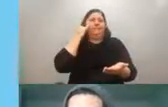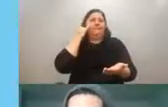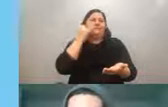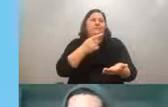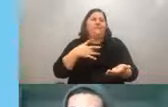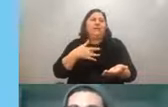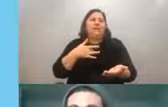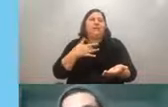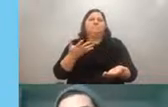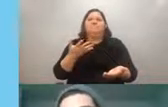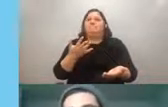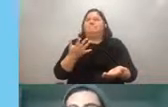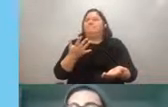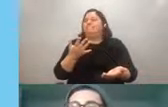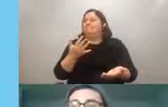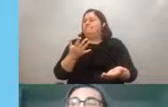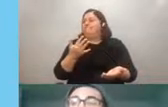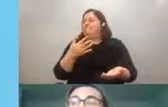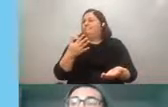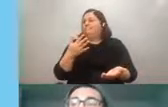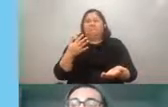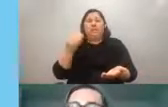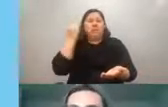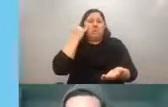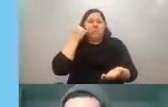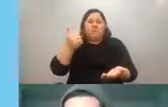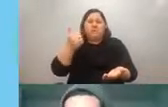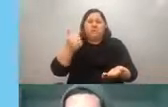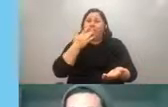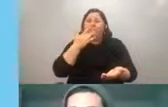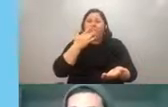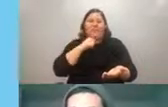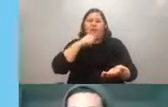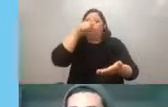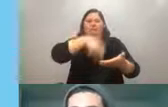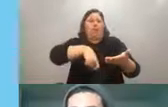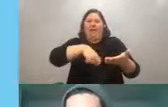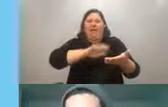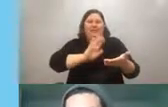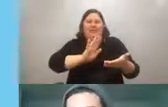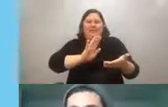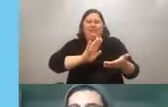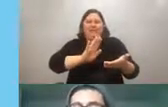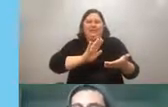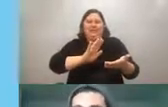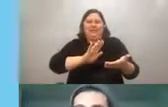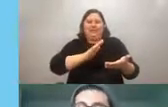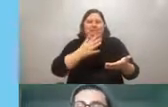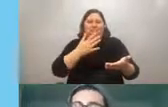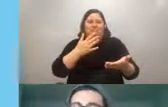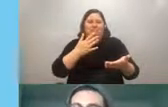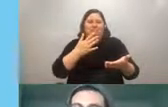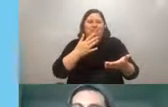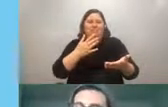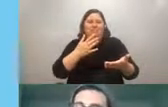feel you know if you'd rather not write um in your statement of interest write it down and feel more